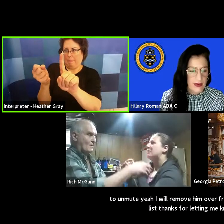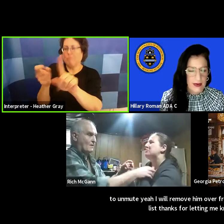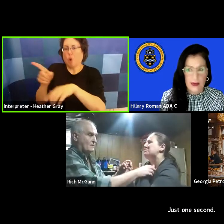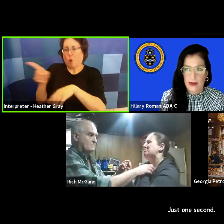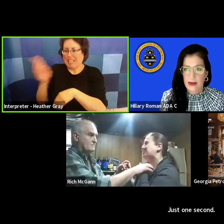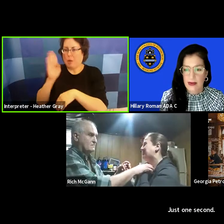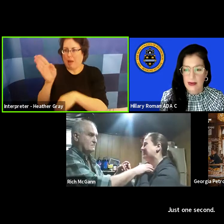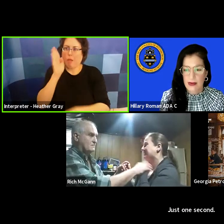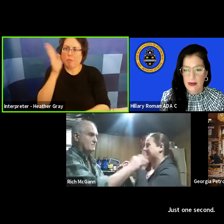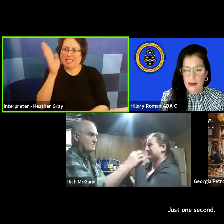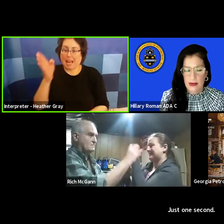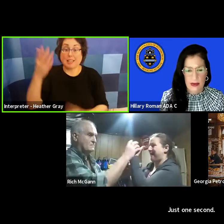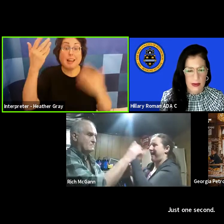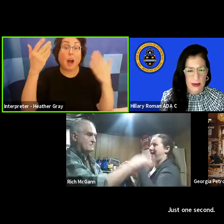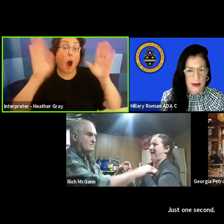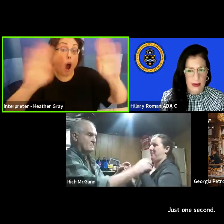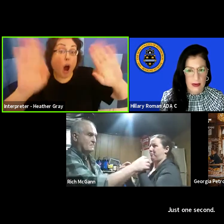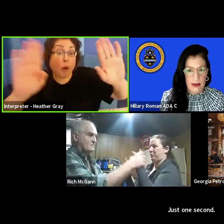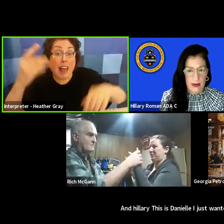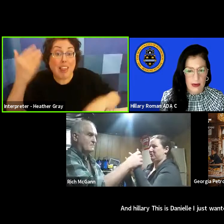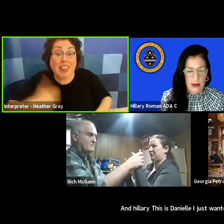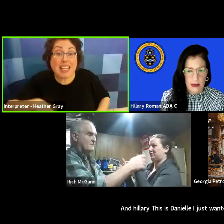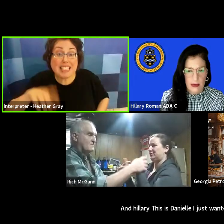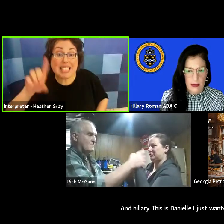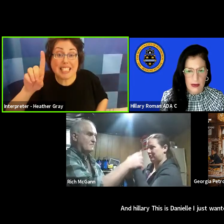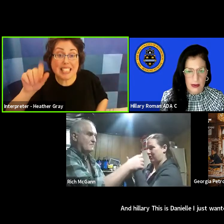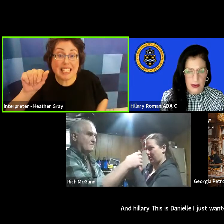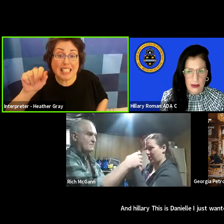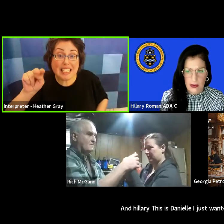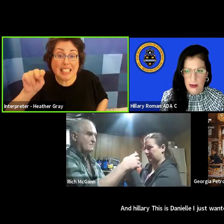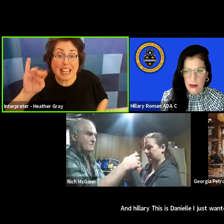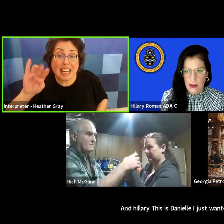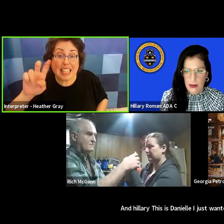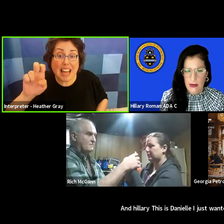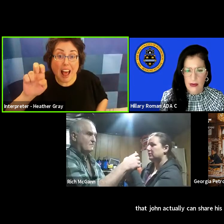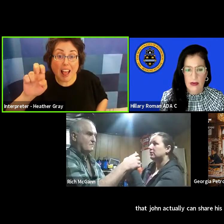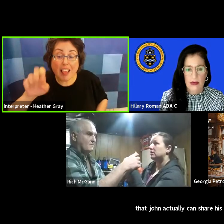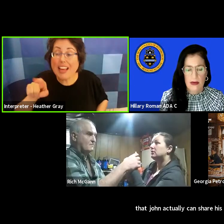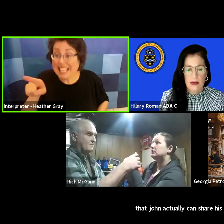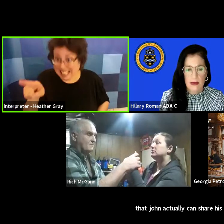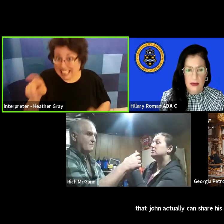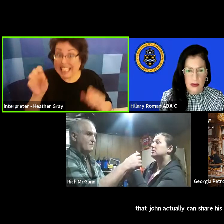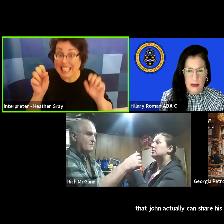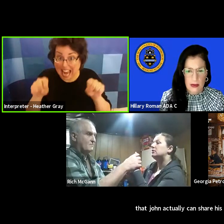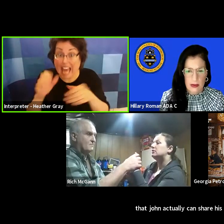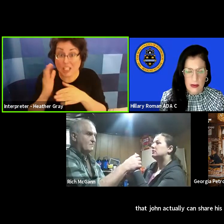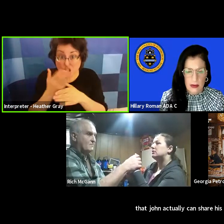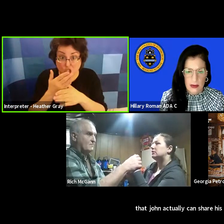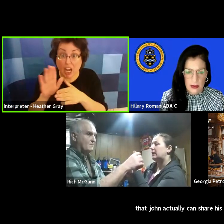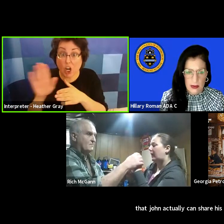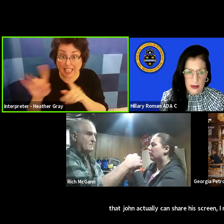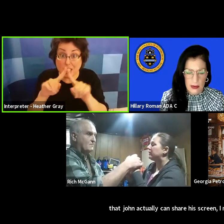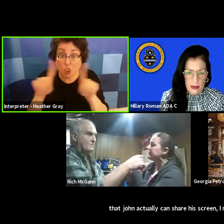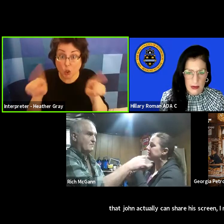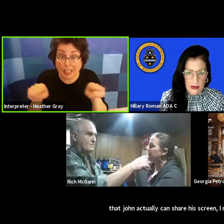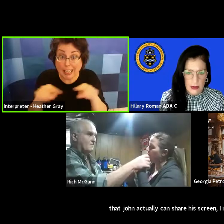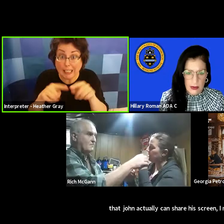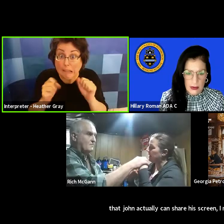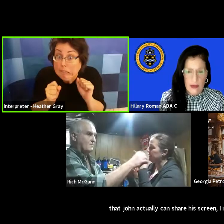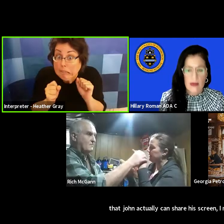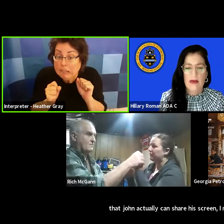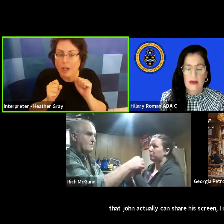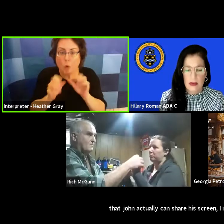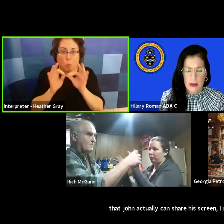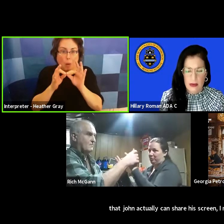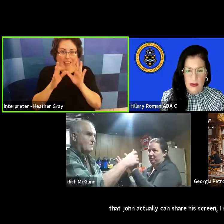And Hillary, this is Danielle. I just wanted to mention that John actually can share his screen. I noticed that when I have the interpreter